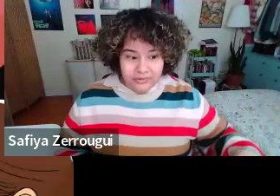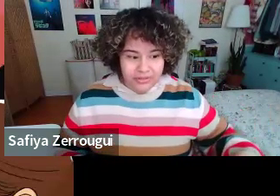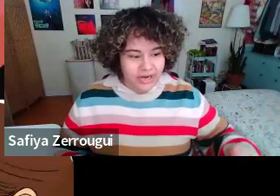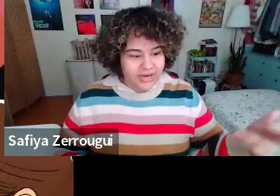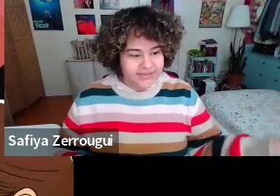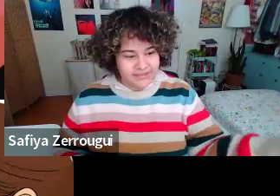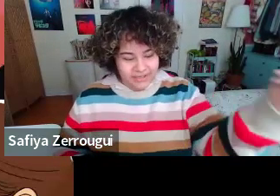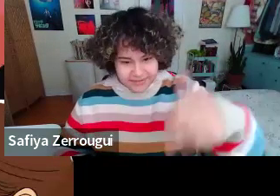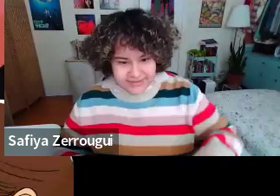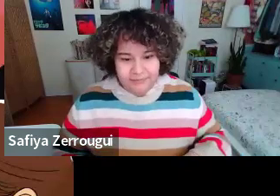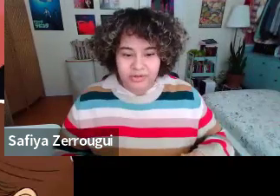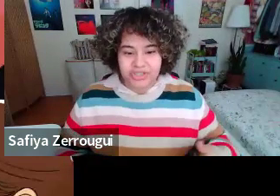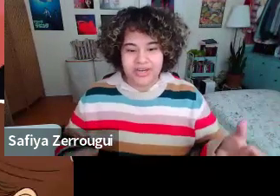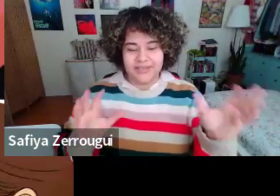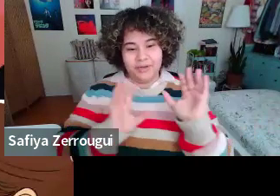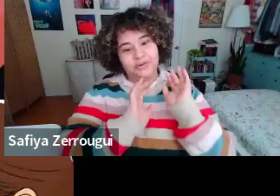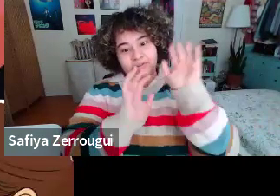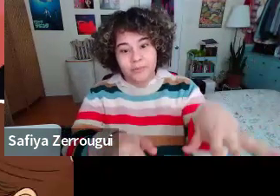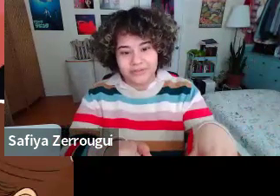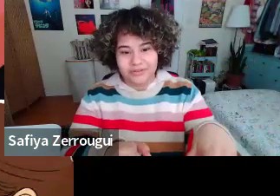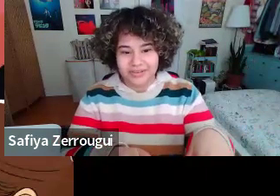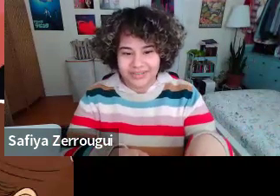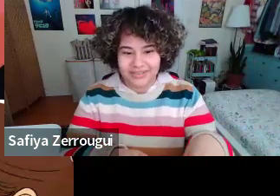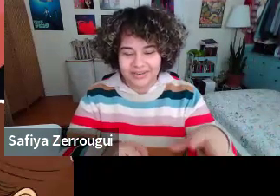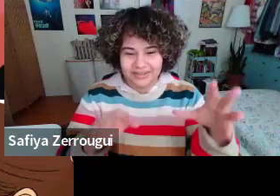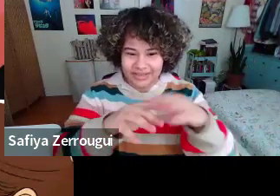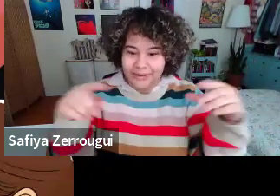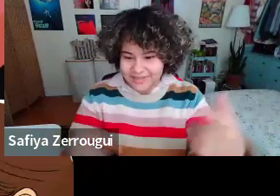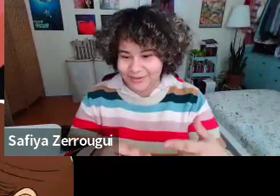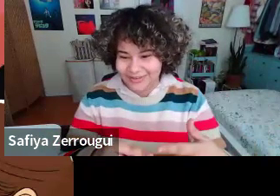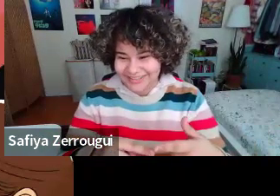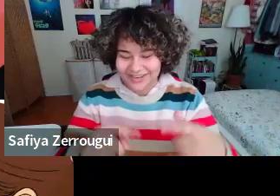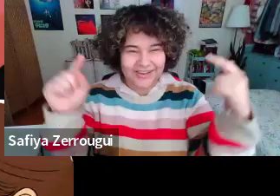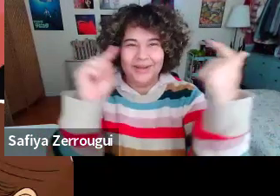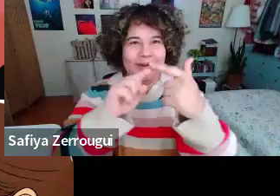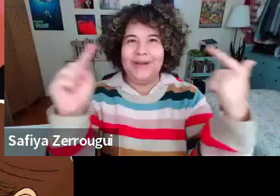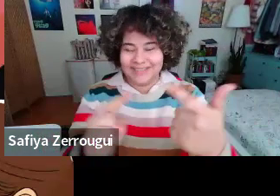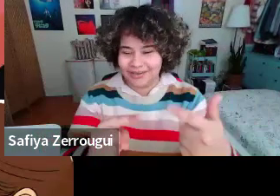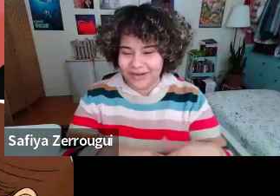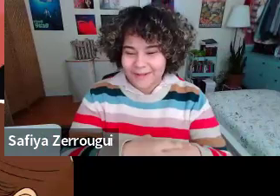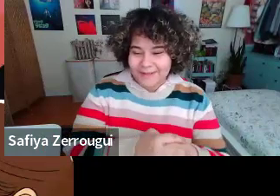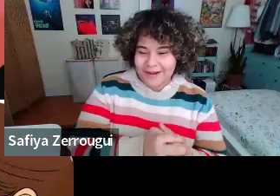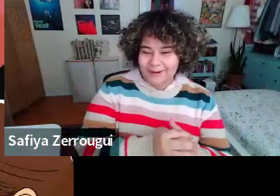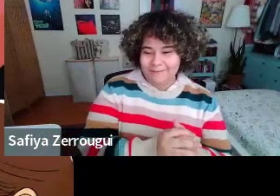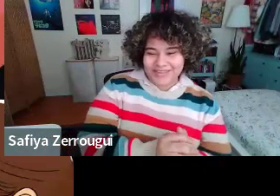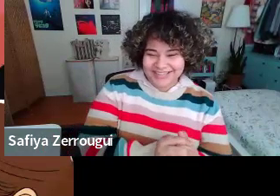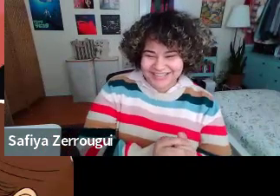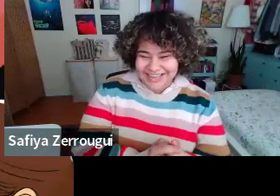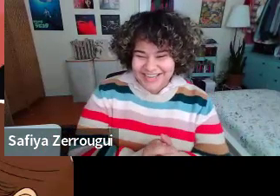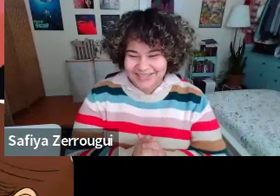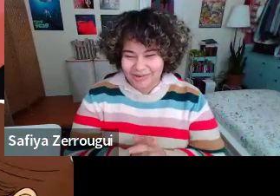the balloon with your eyes, it does the same motion as when you throw a balloon in like a basketball, in a basket, sorry.